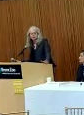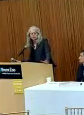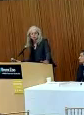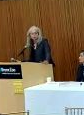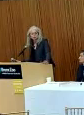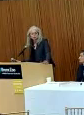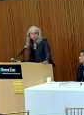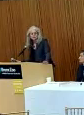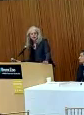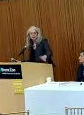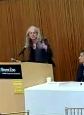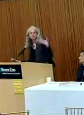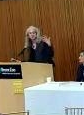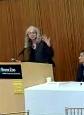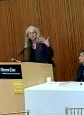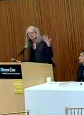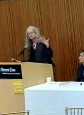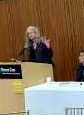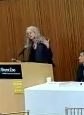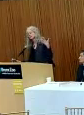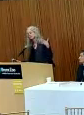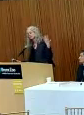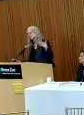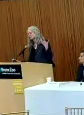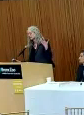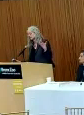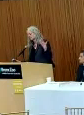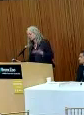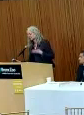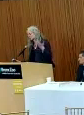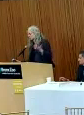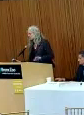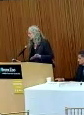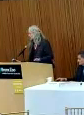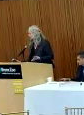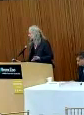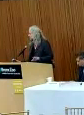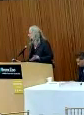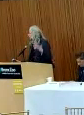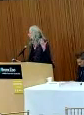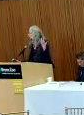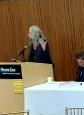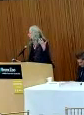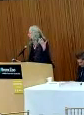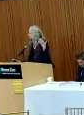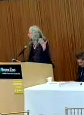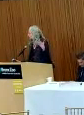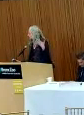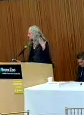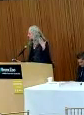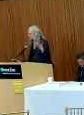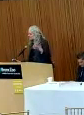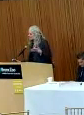and other Solutions like that that will take public dollars and reinvest them in communities